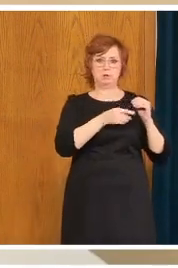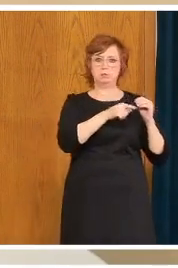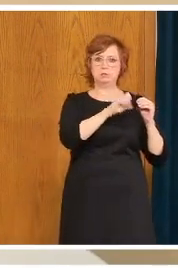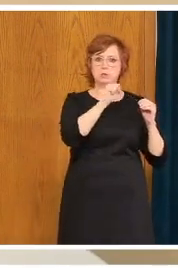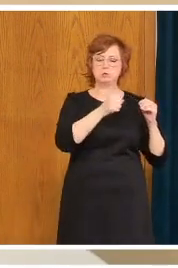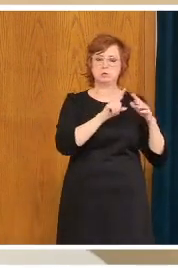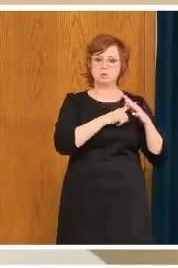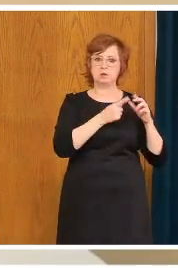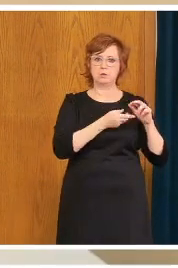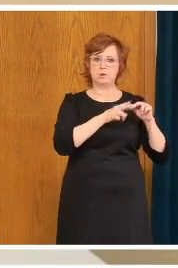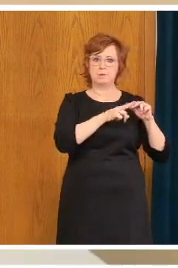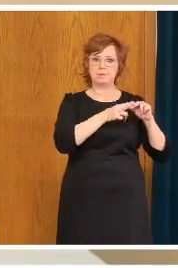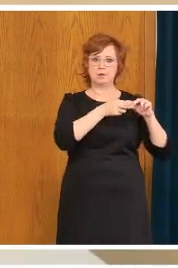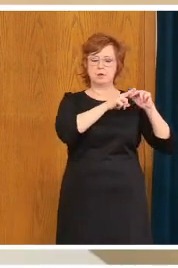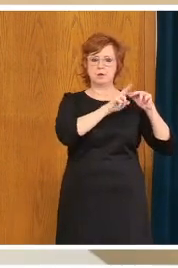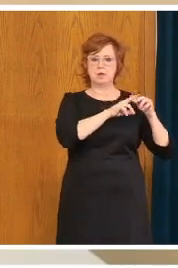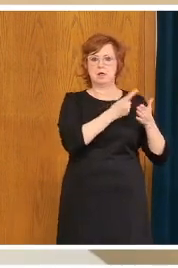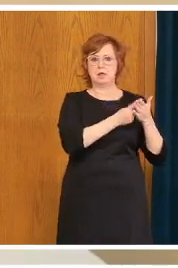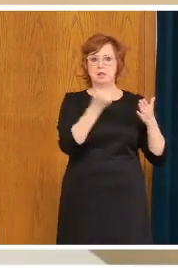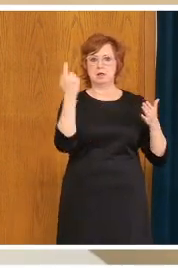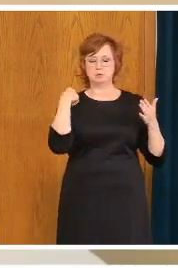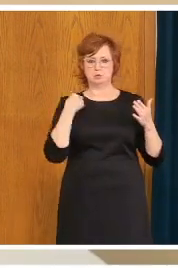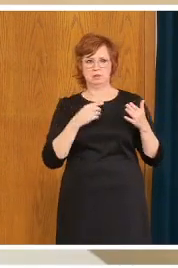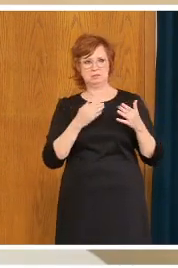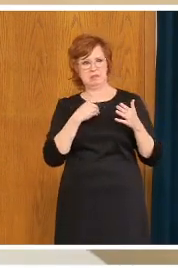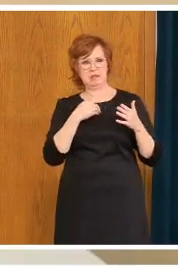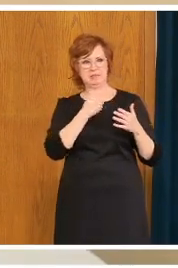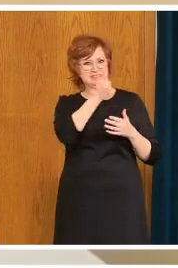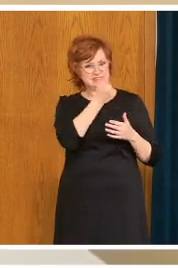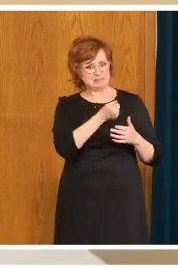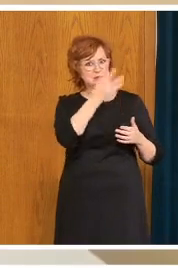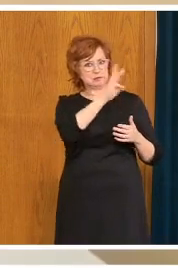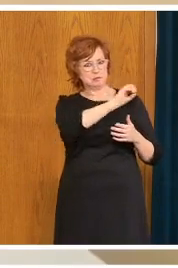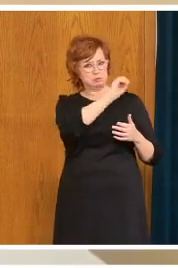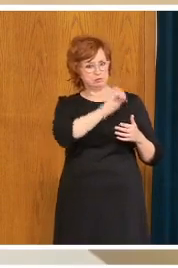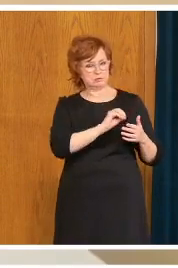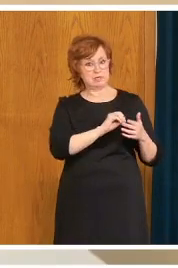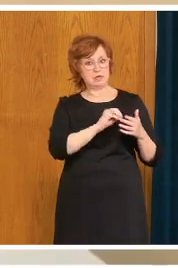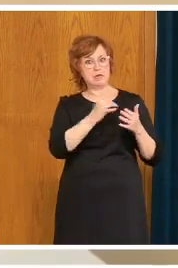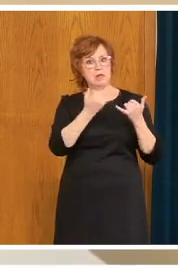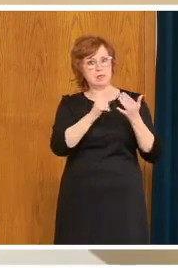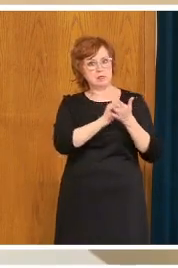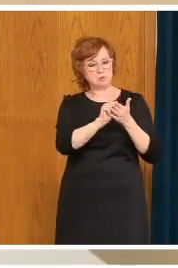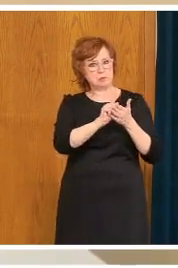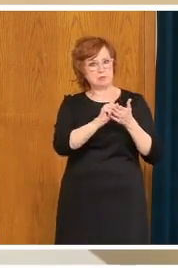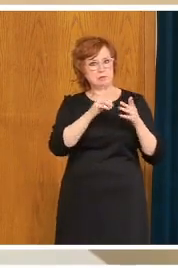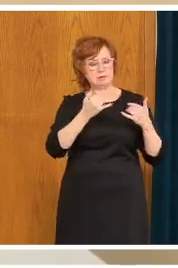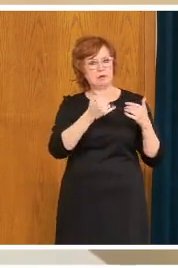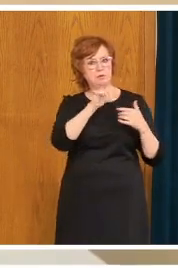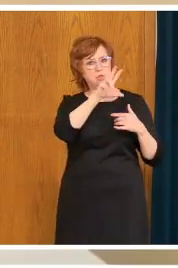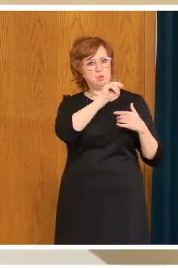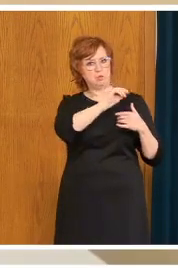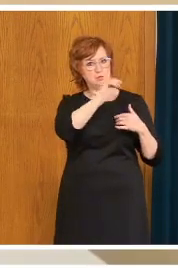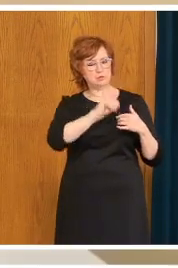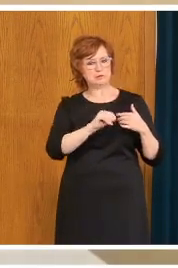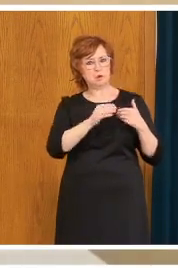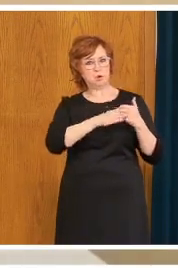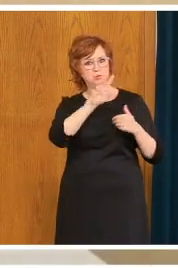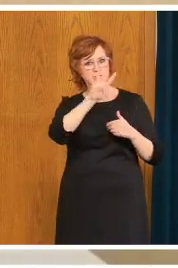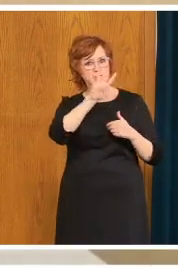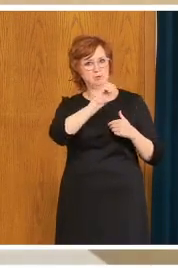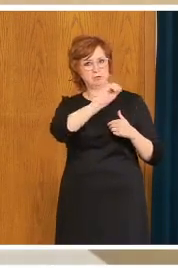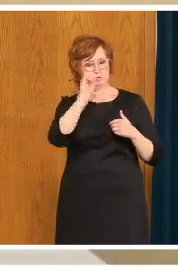16% last week, they're now in that 30 to 40%. So again, the proportion of their new cases that are